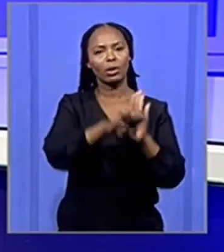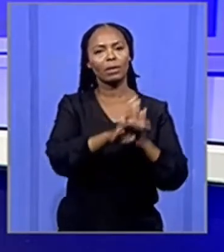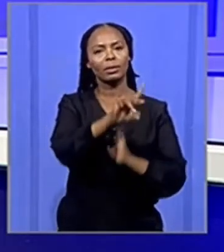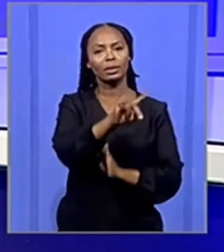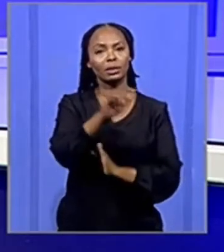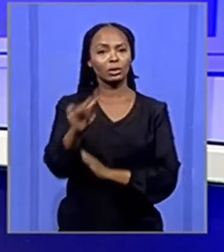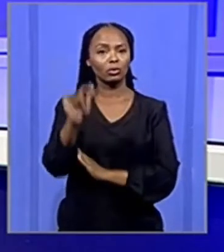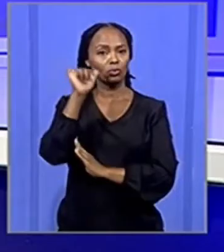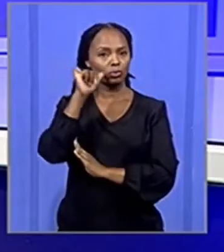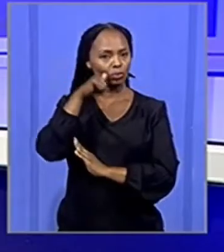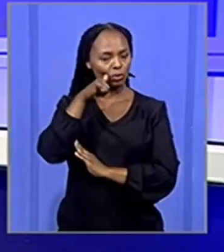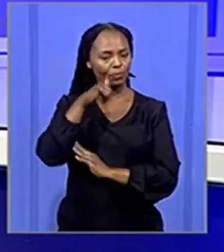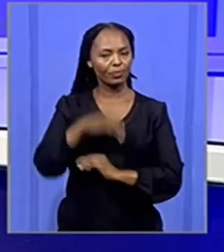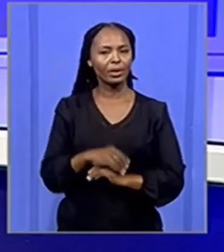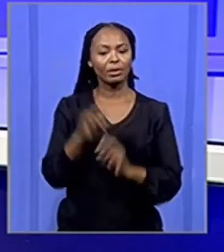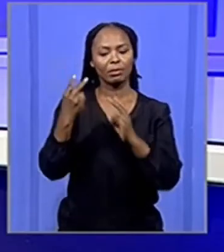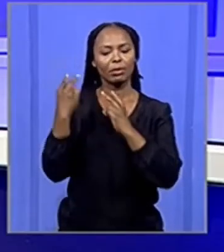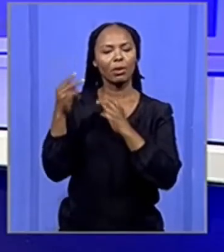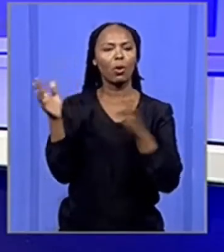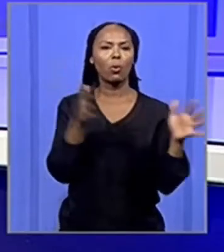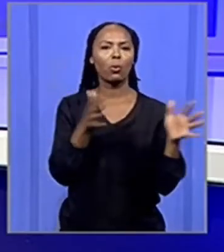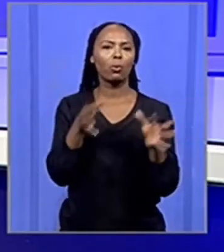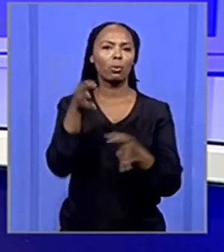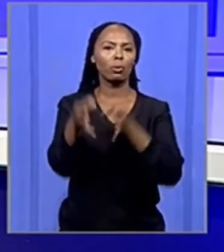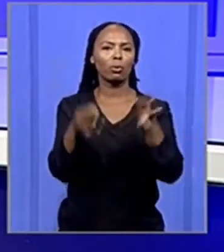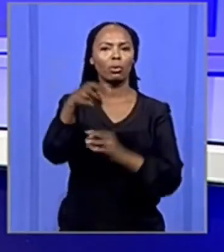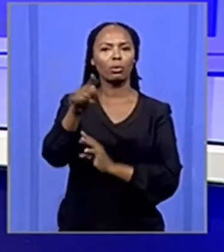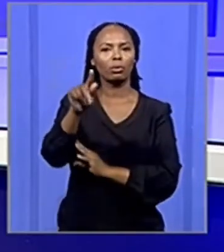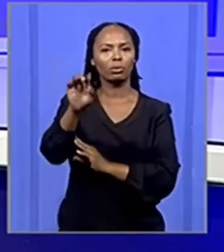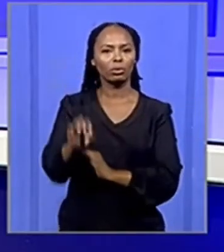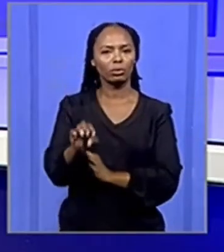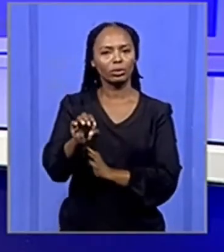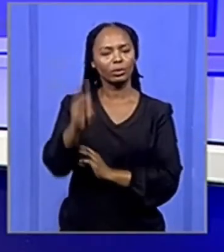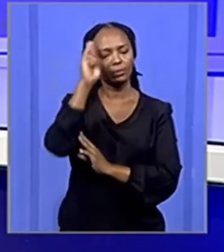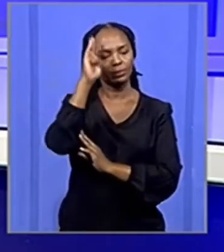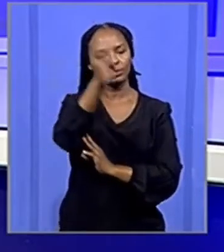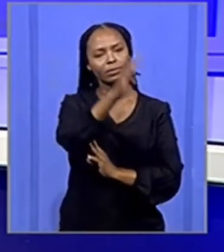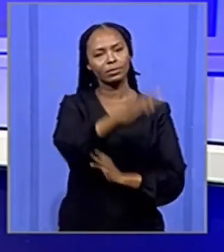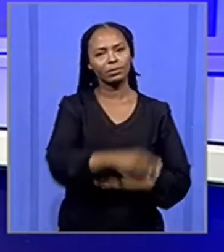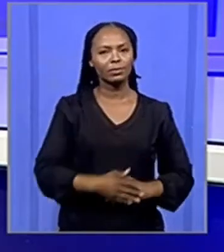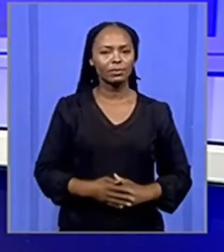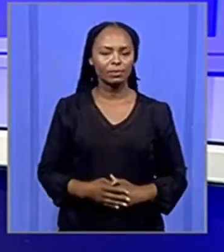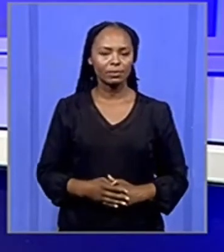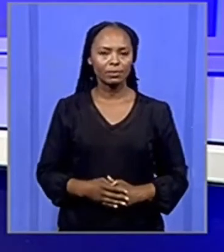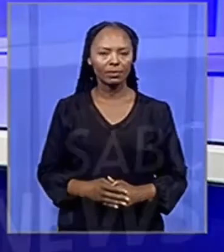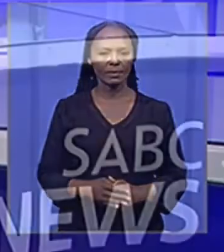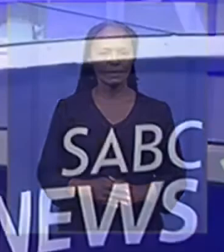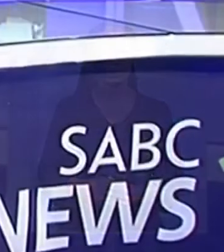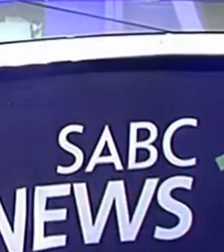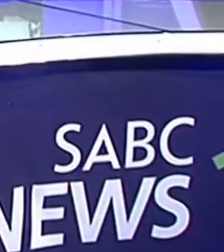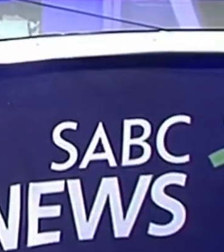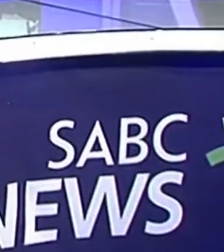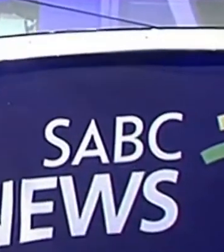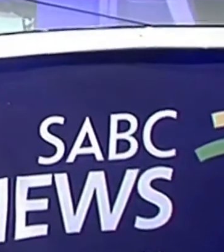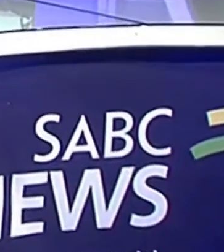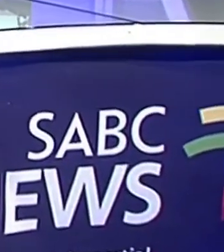go SASA. Pule Rakgwathe o latela ka kakanyo ya maemo a boso Thobela.